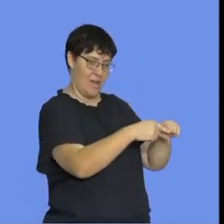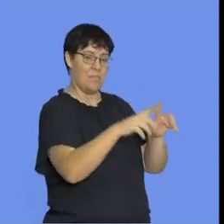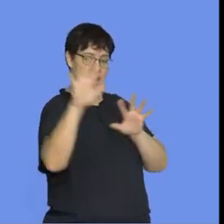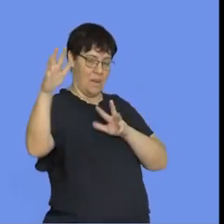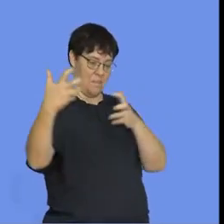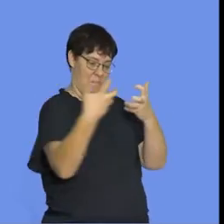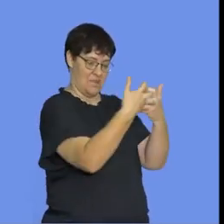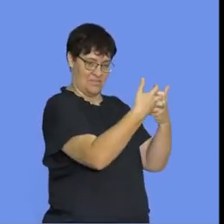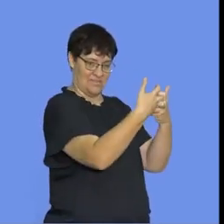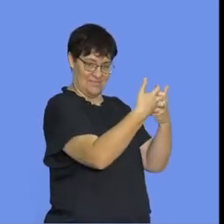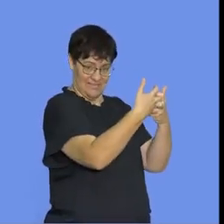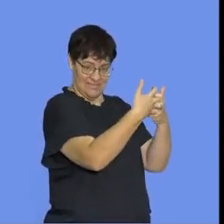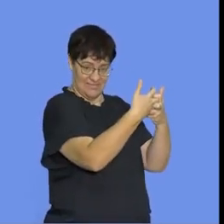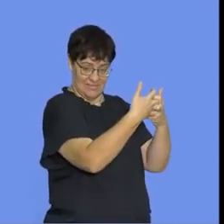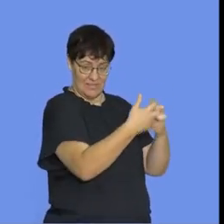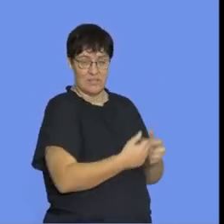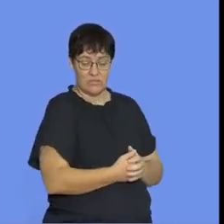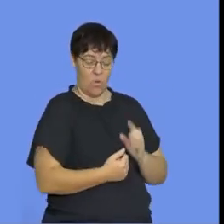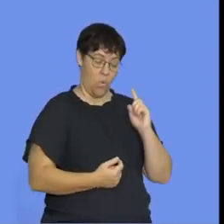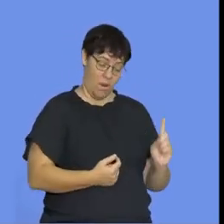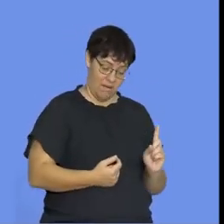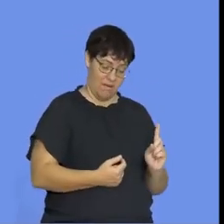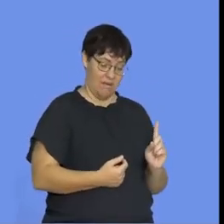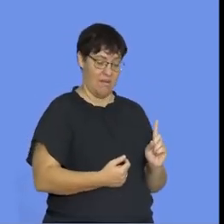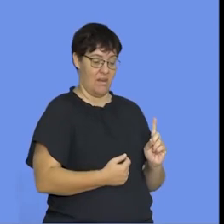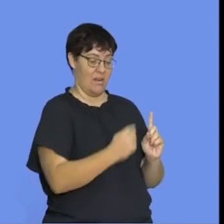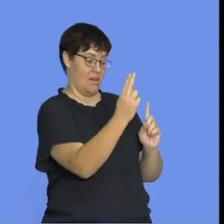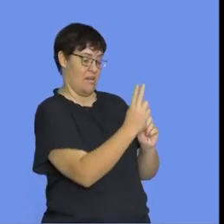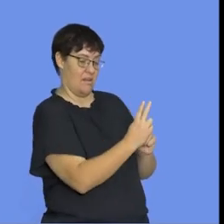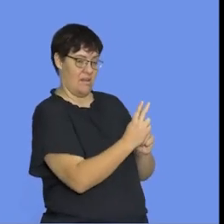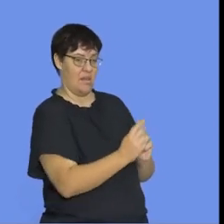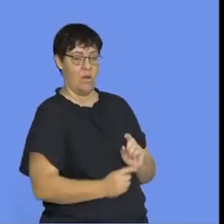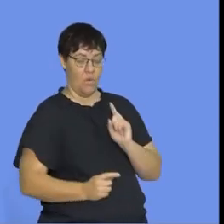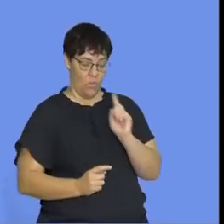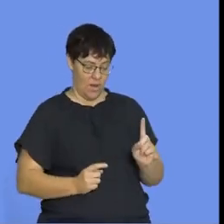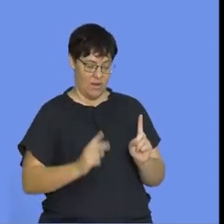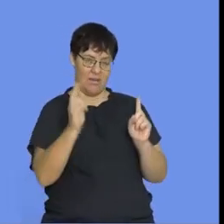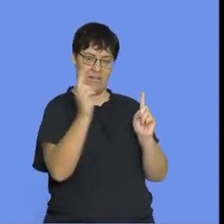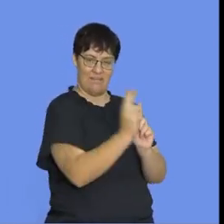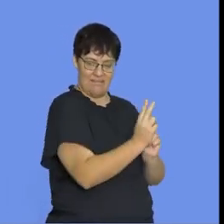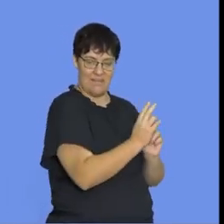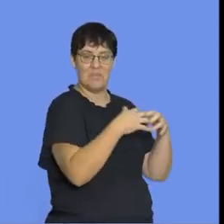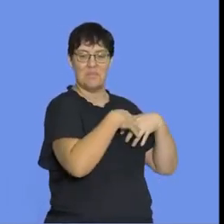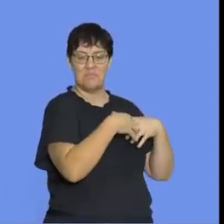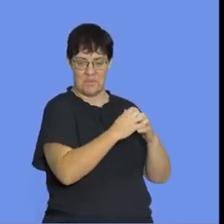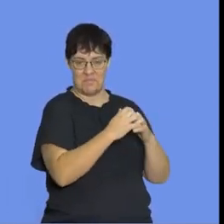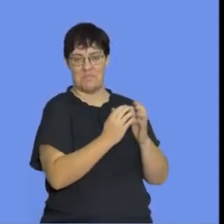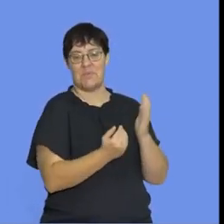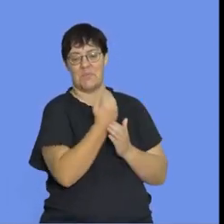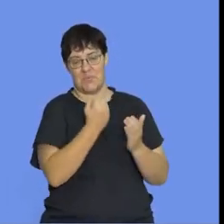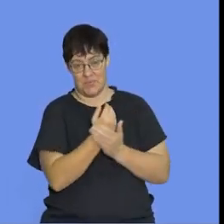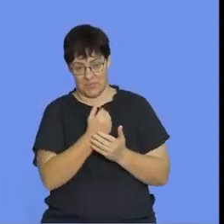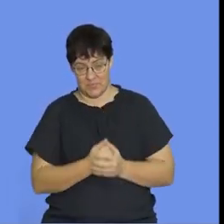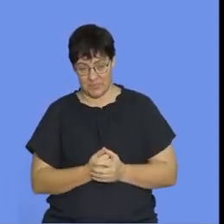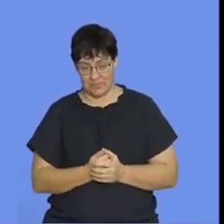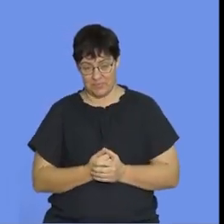because these atoms of hydrogen and oxygen are actually able to combine with each other to form our new substance. So in a